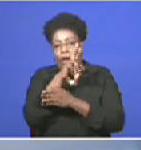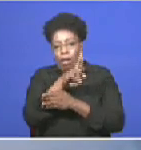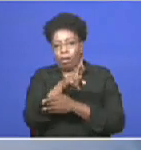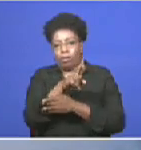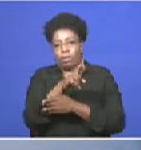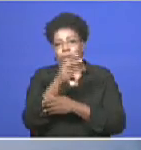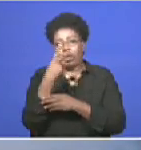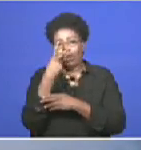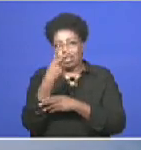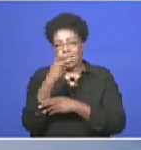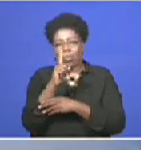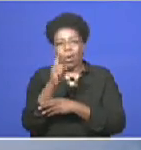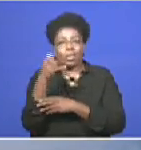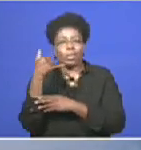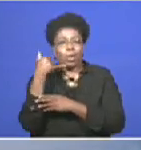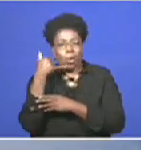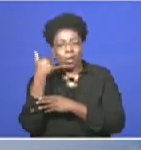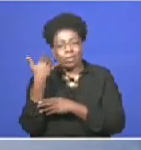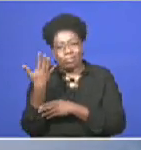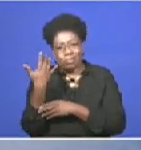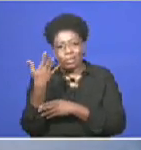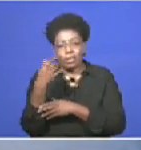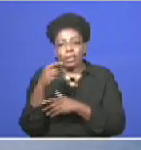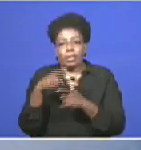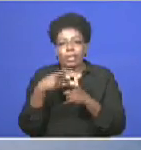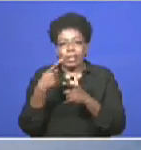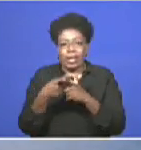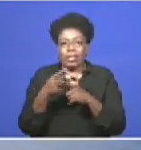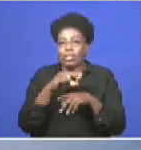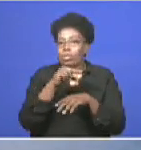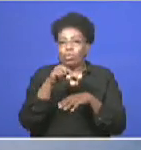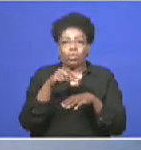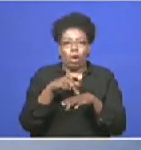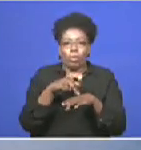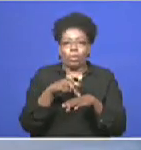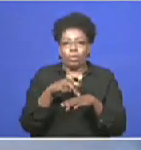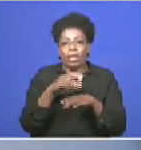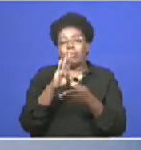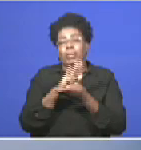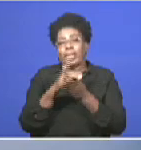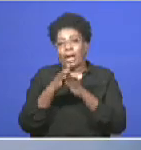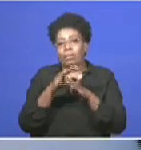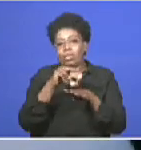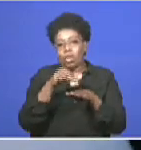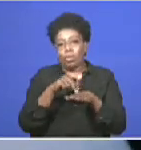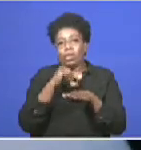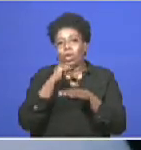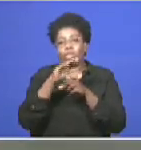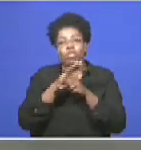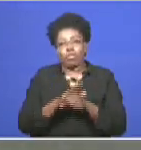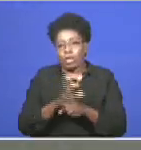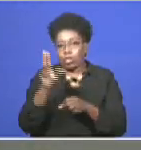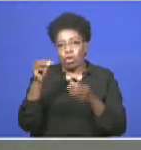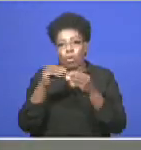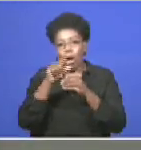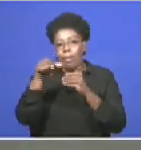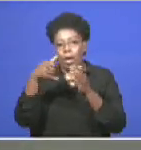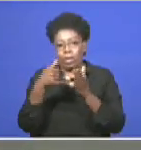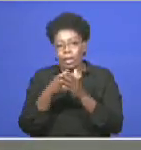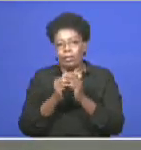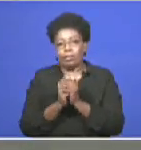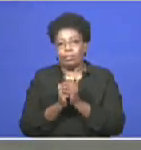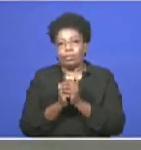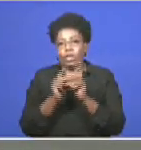one or you've had one call, it's normal. It becomes normal, so you don't stress about it." And